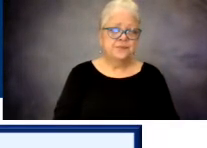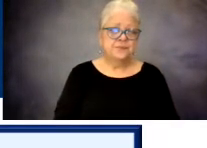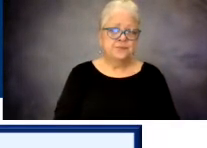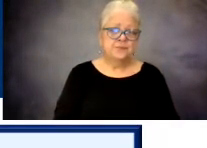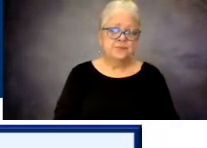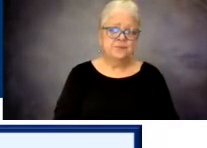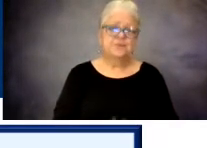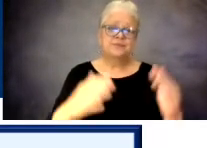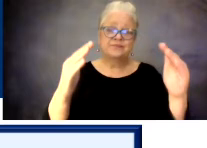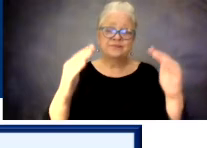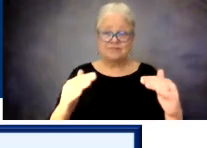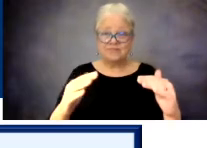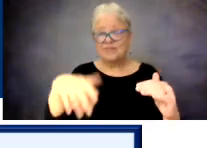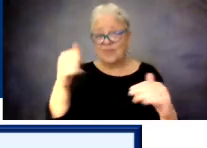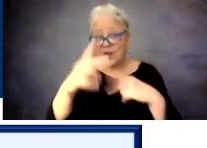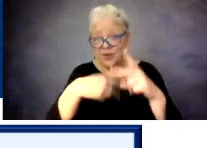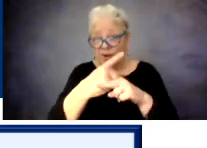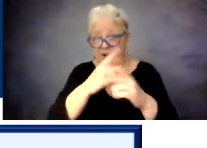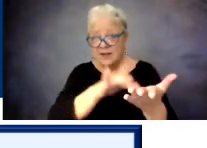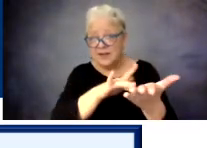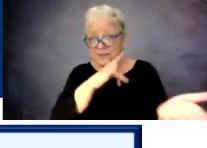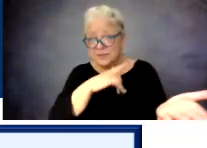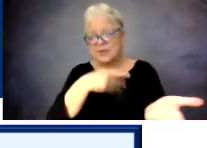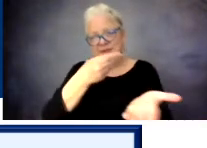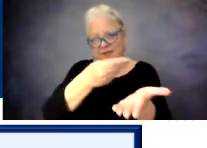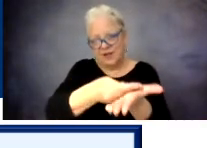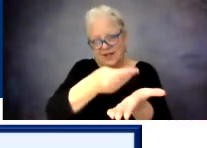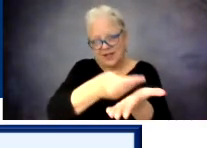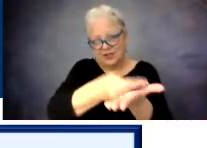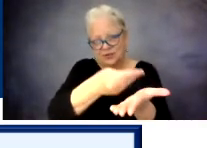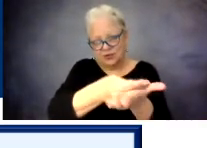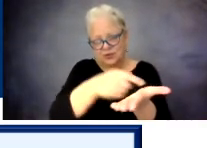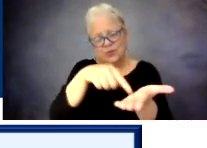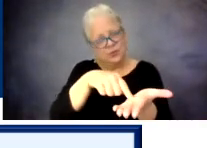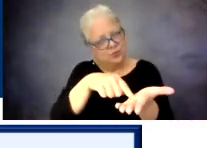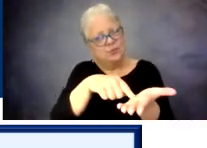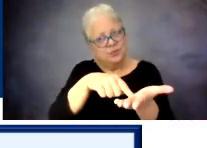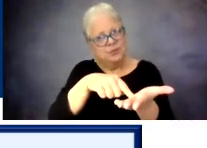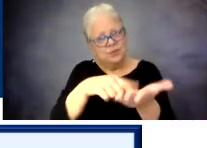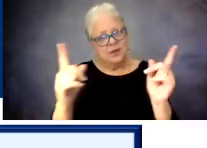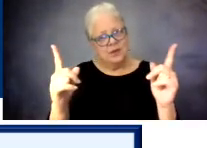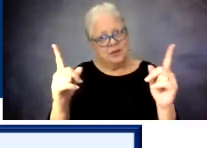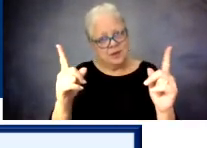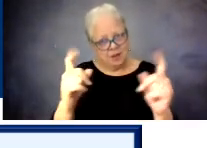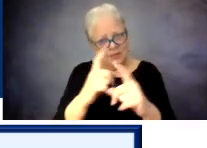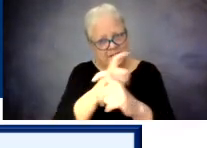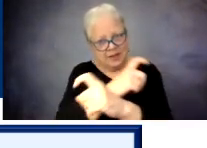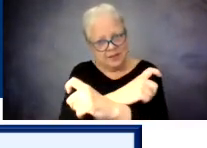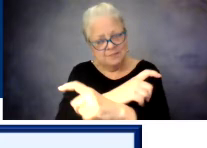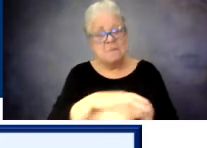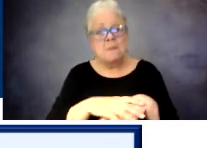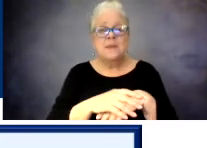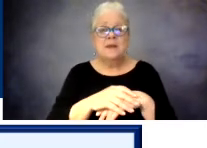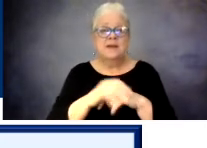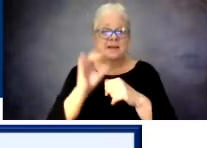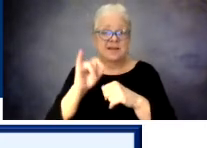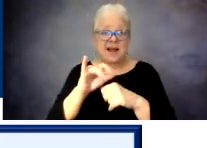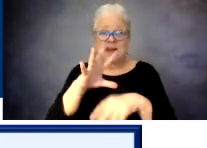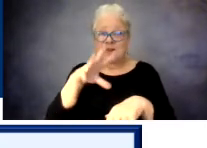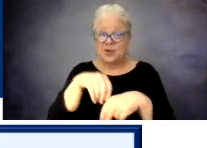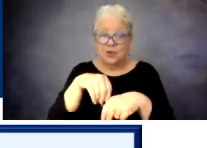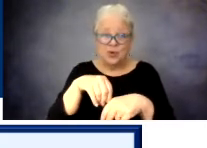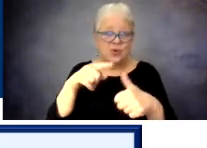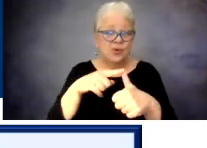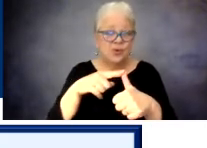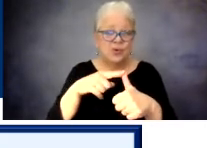Financial exploitation. So there's a lot that goes into this one. It can include gaining control over assets